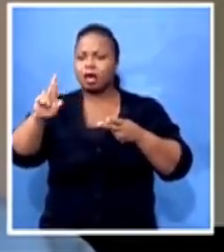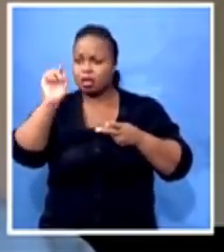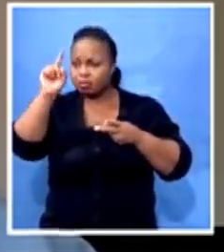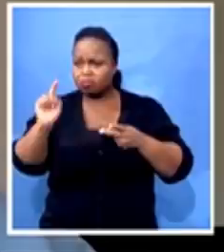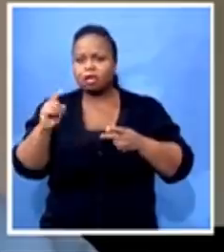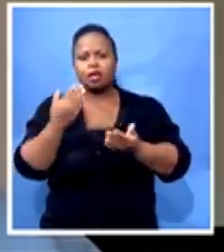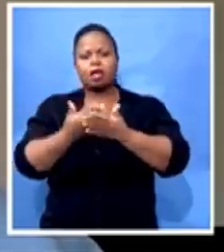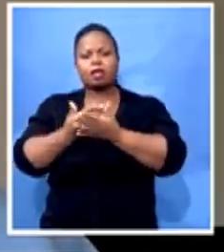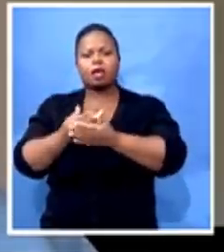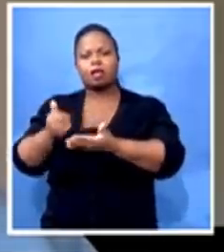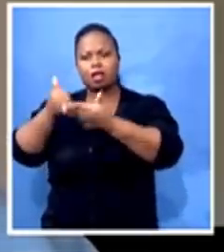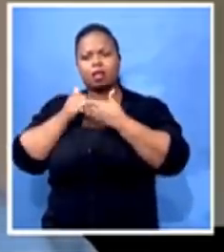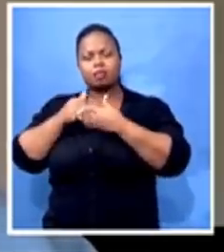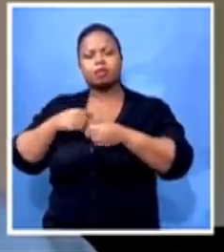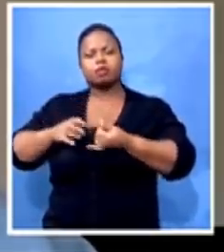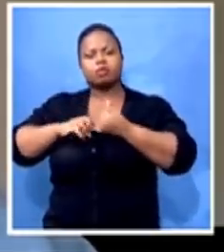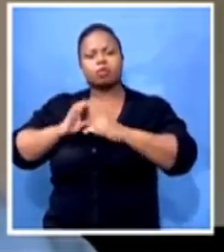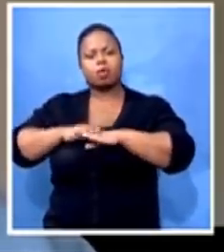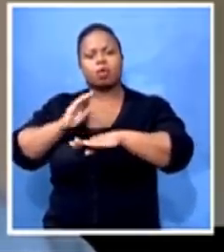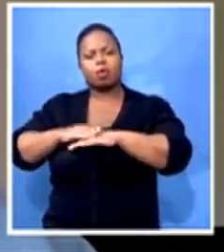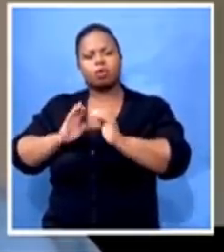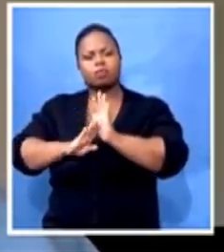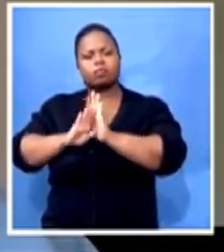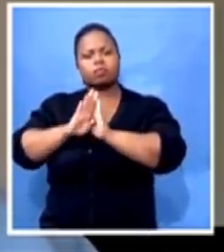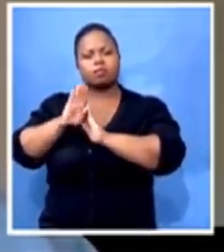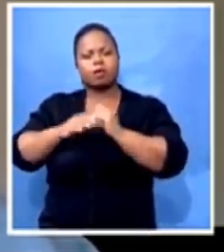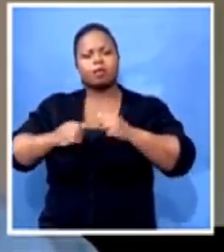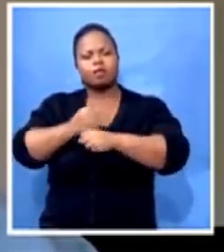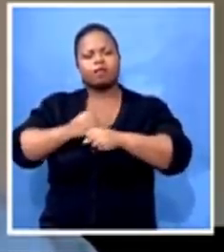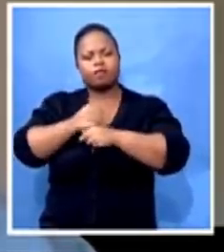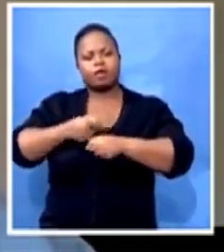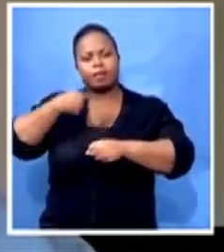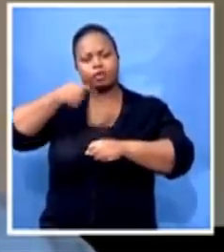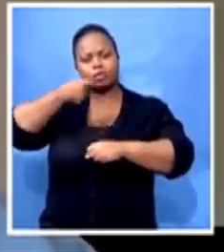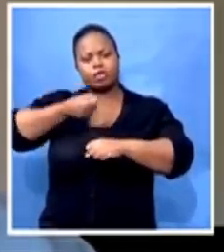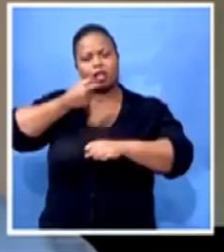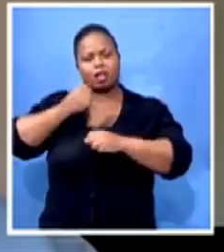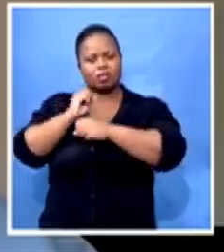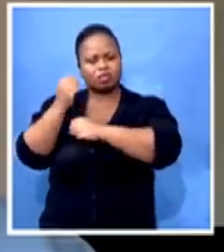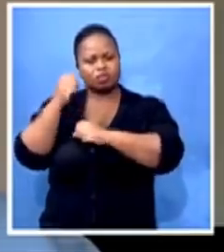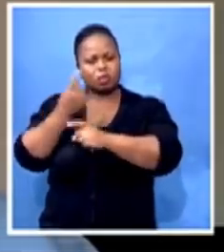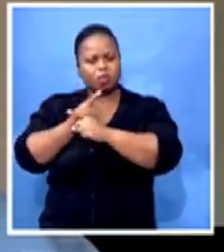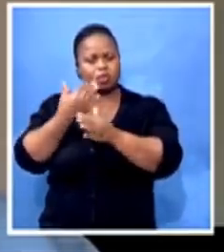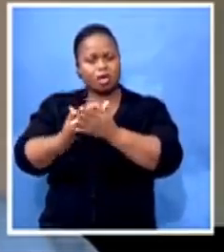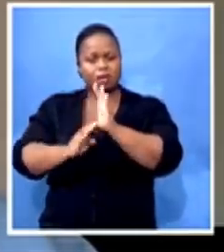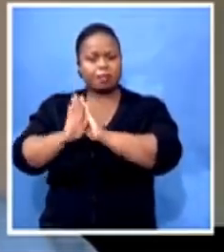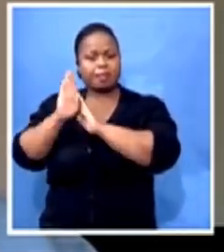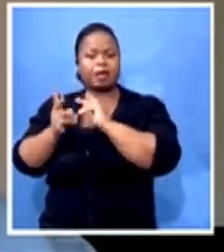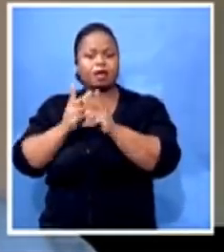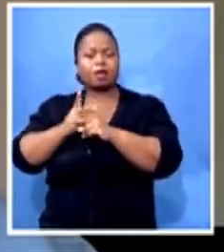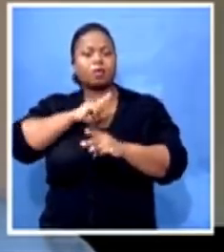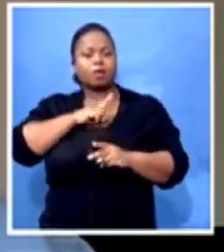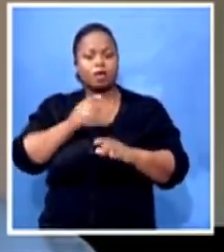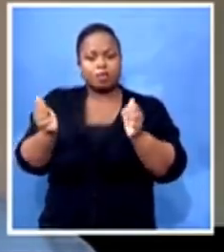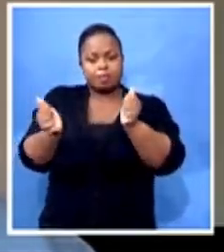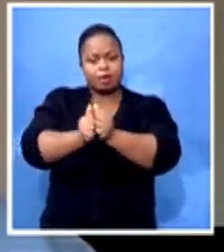In fact, as a group, I can tell you something now, that in partnership with the CSIR, we are working on